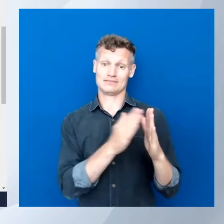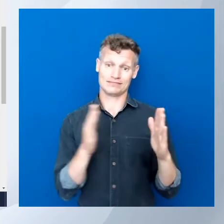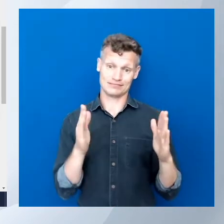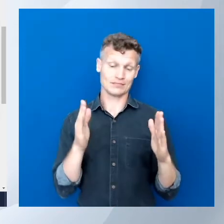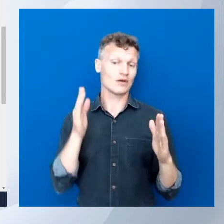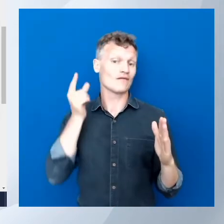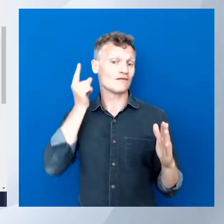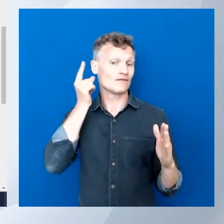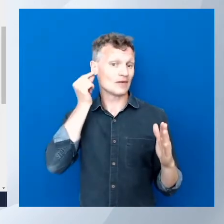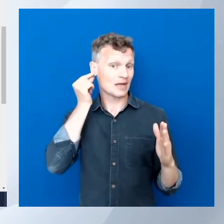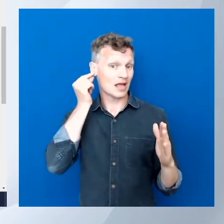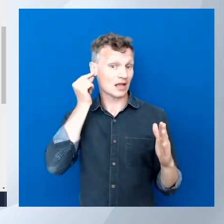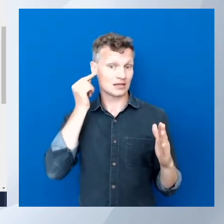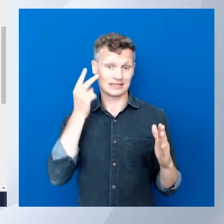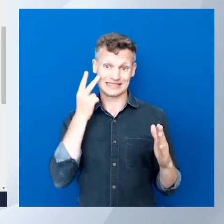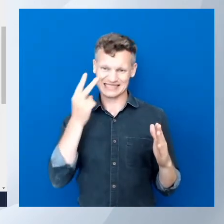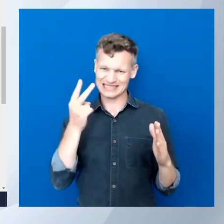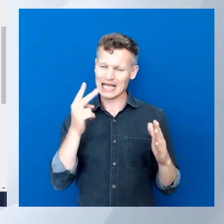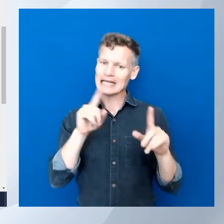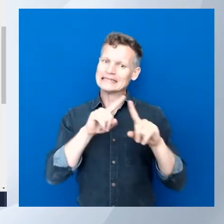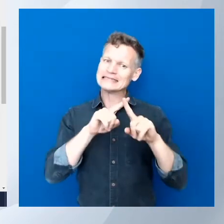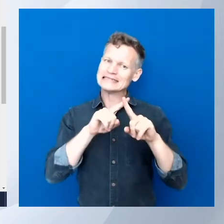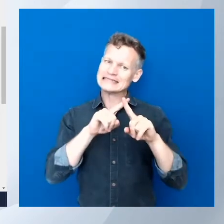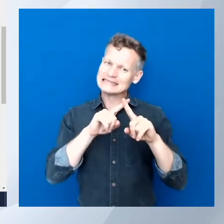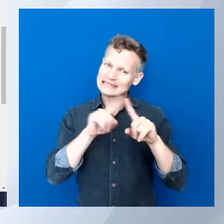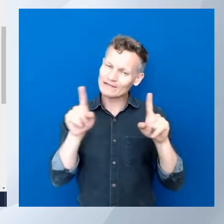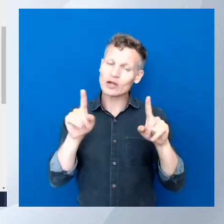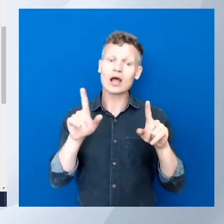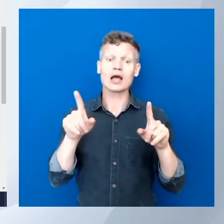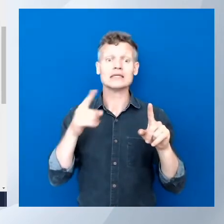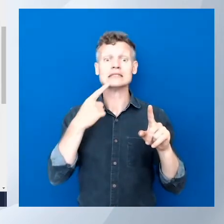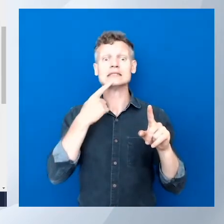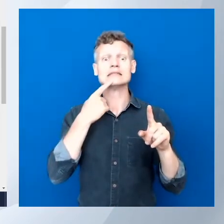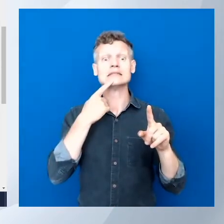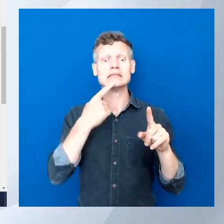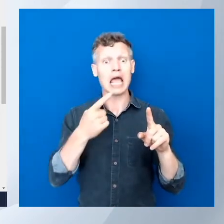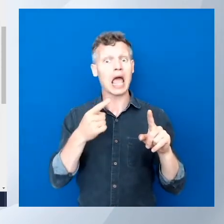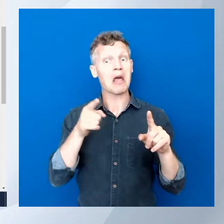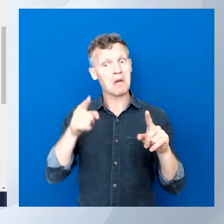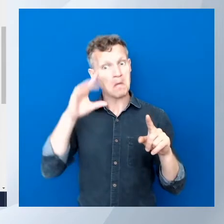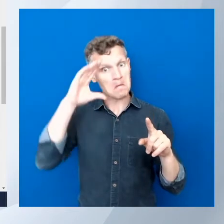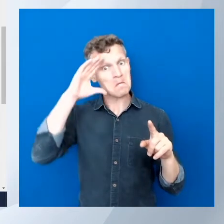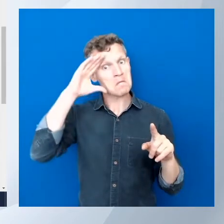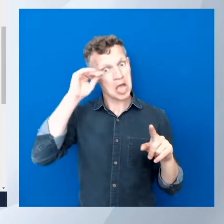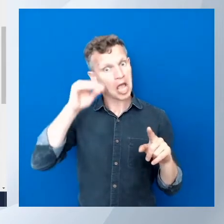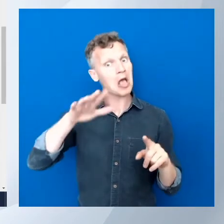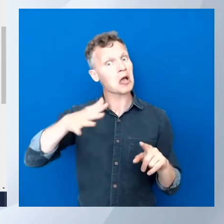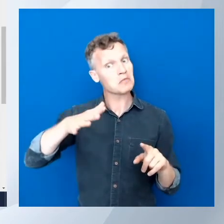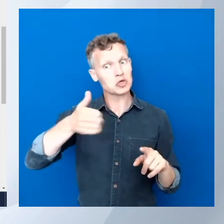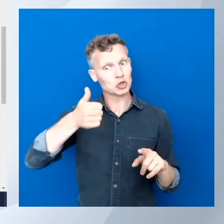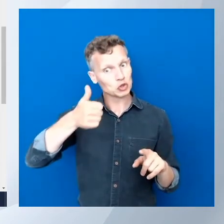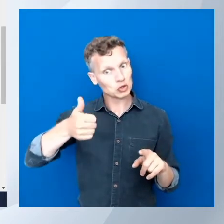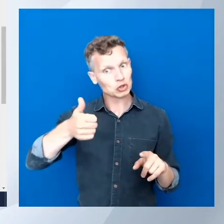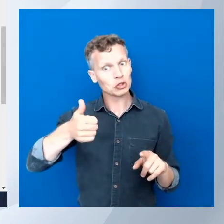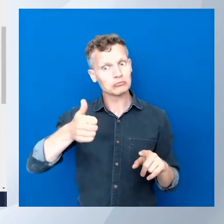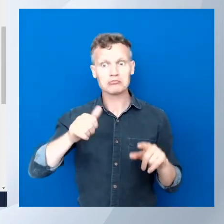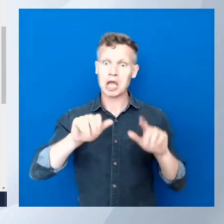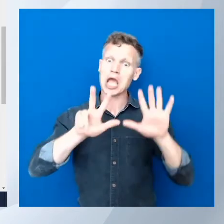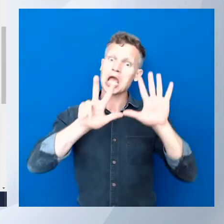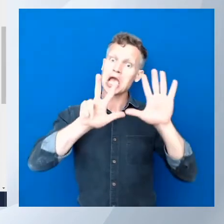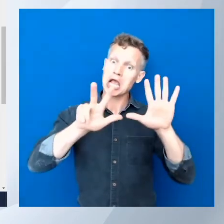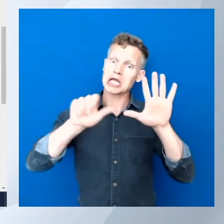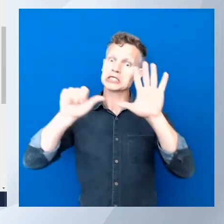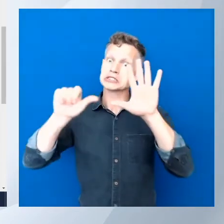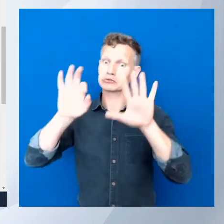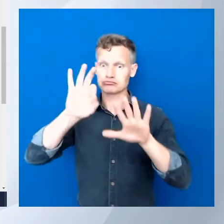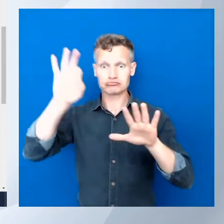case, the model is fairly good for male users. And that's a good thing. 86% of the cases it predicted